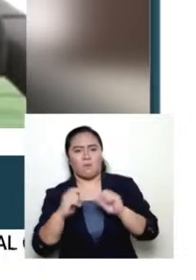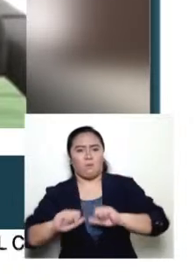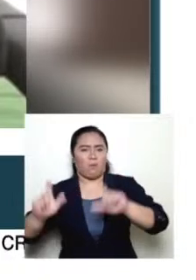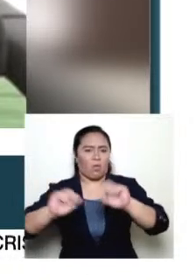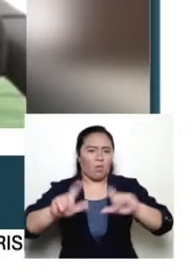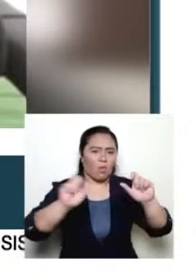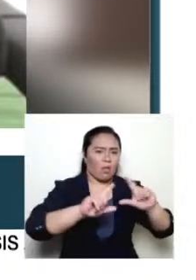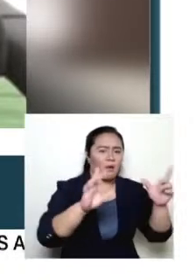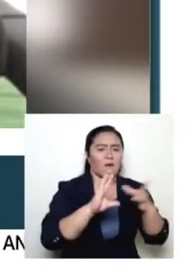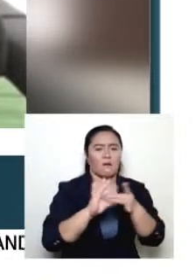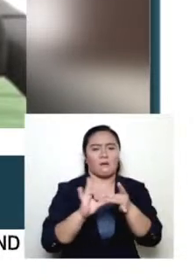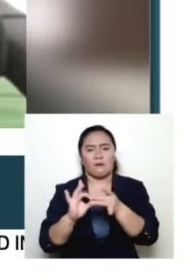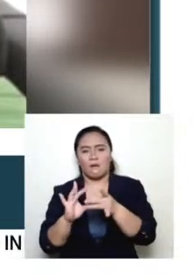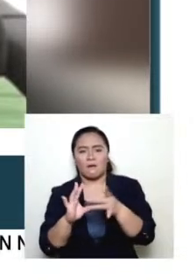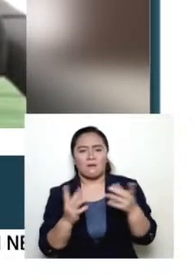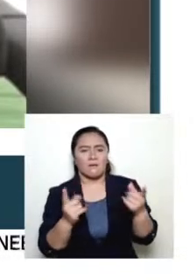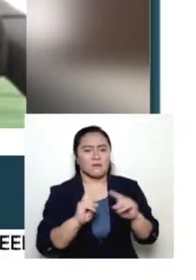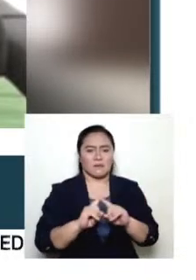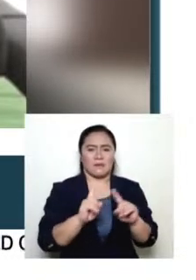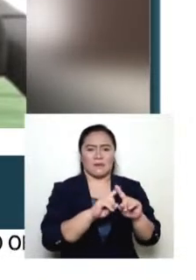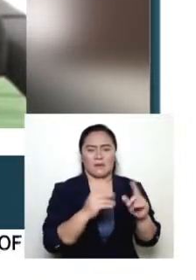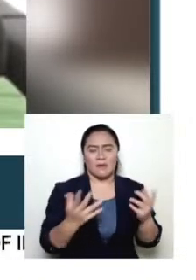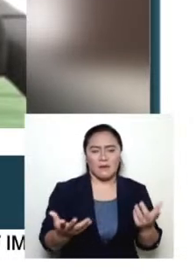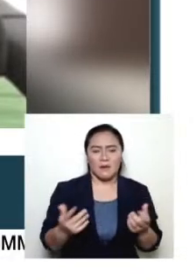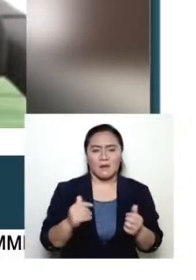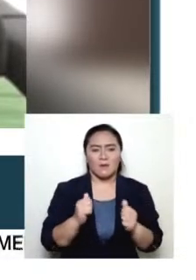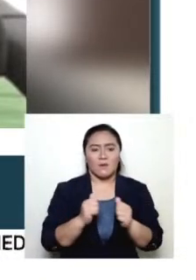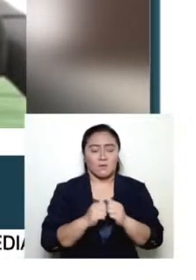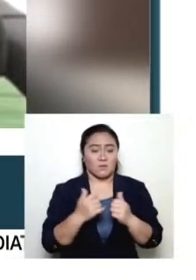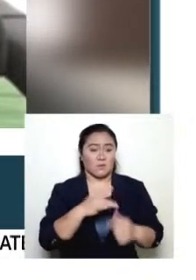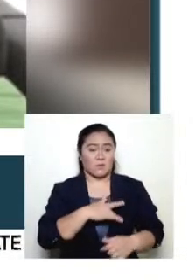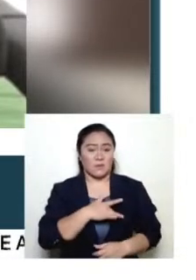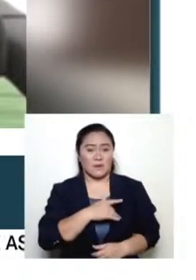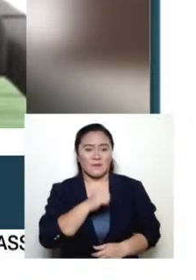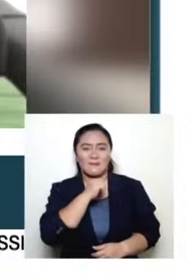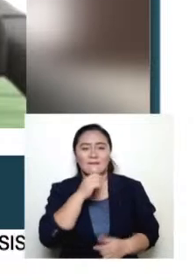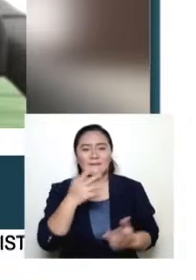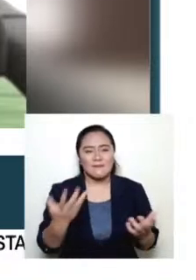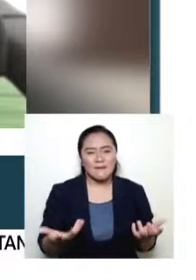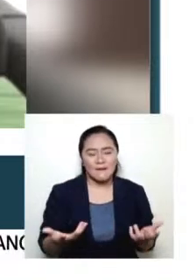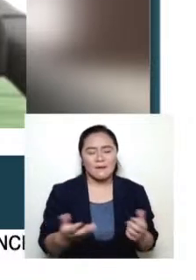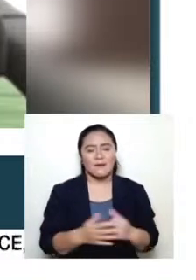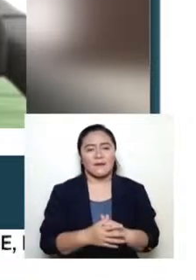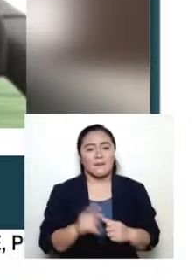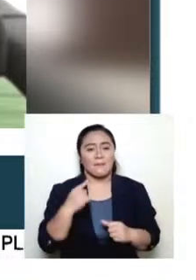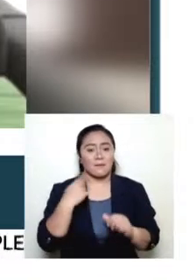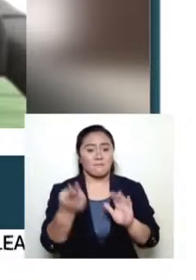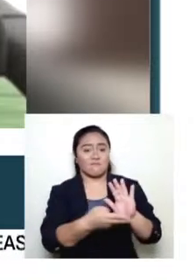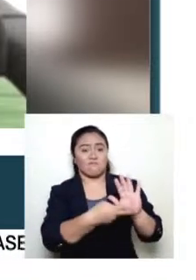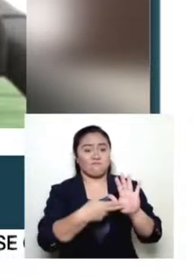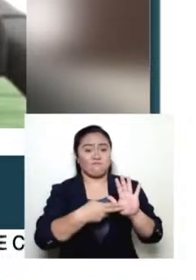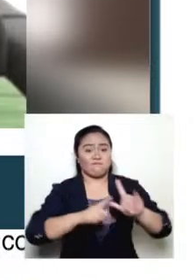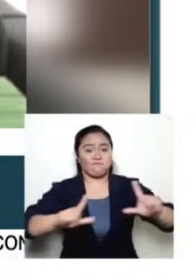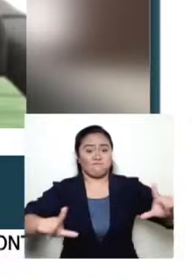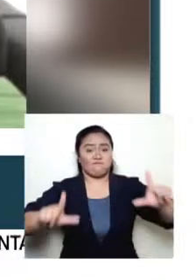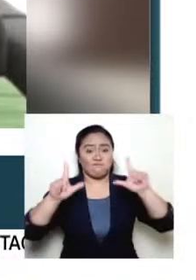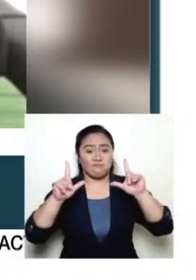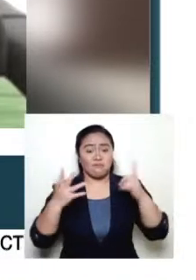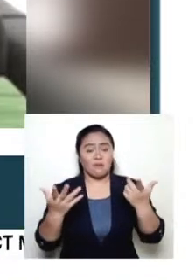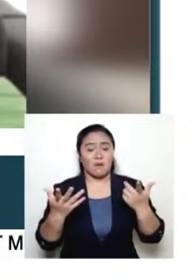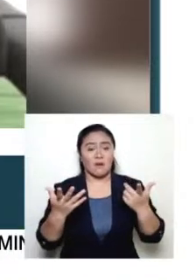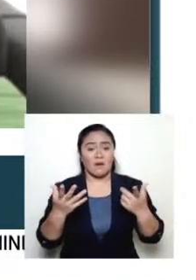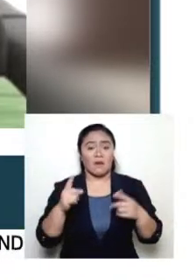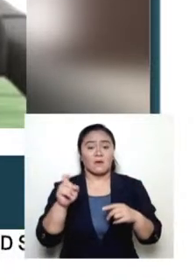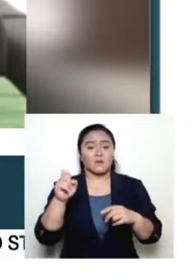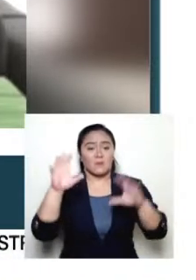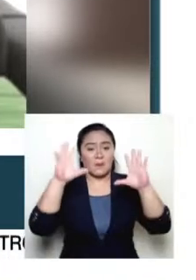any evidence, is of course an indictment. But you know what, Carmina? Red tagging, to be fair to President